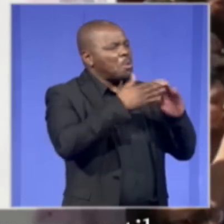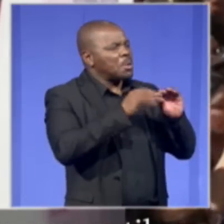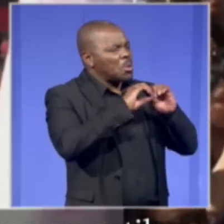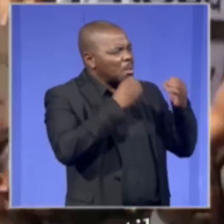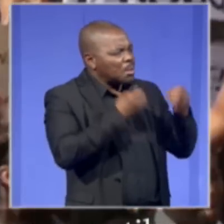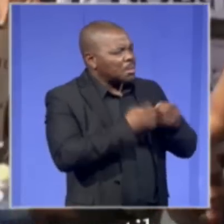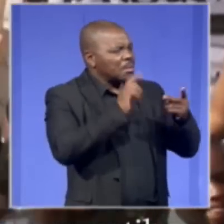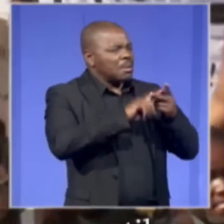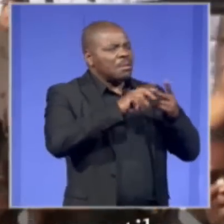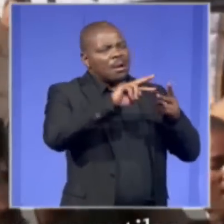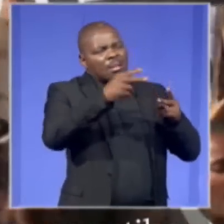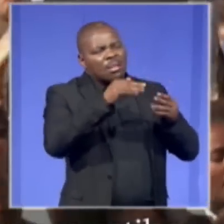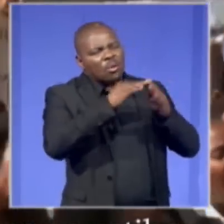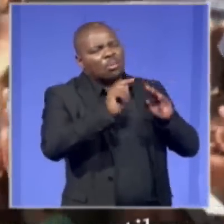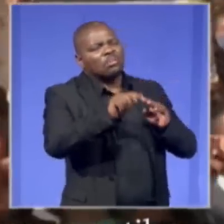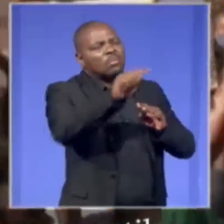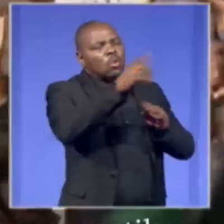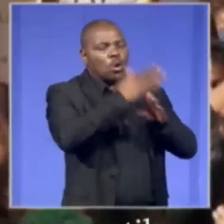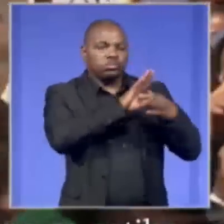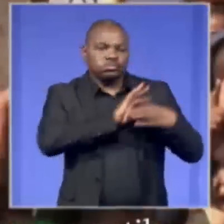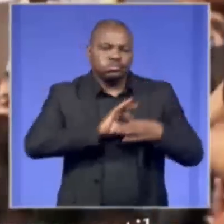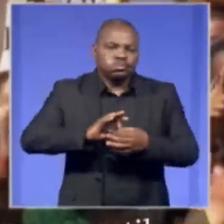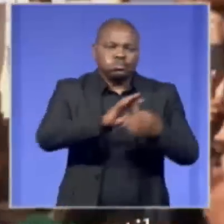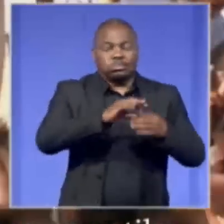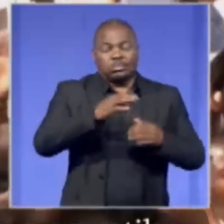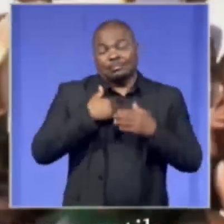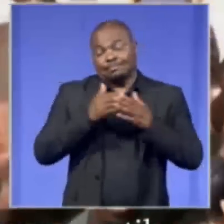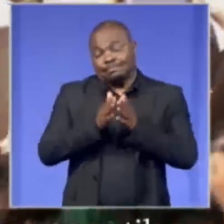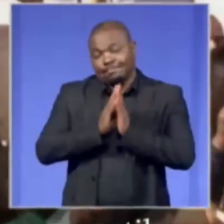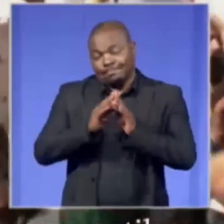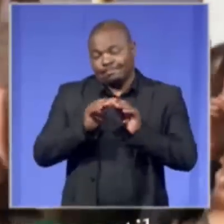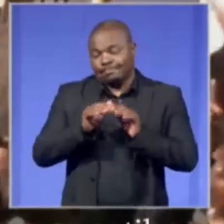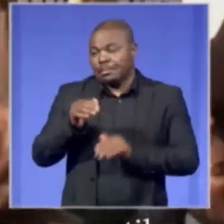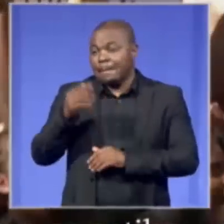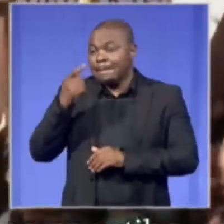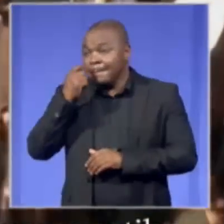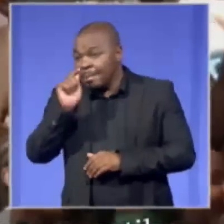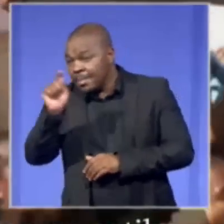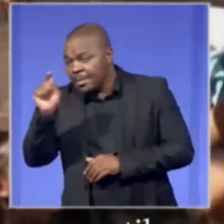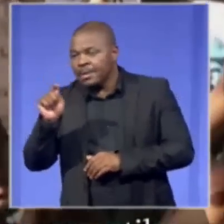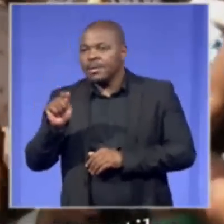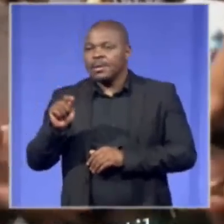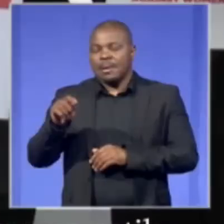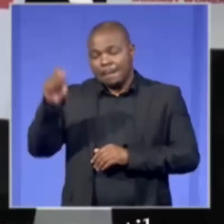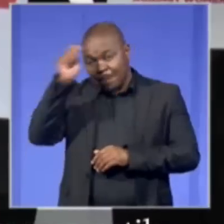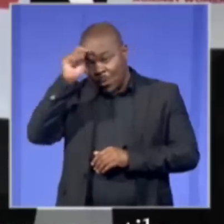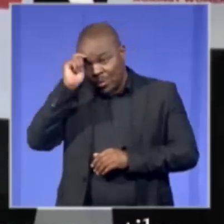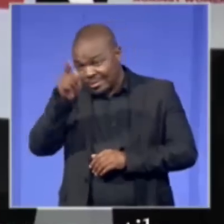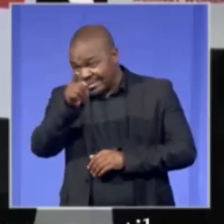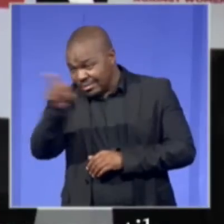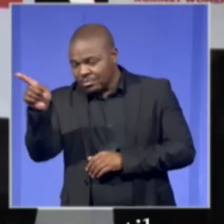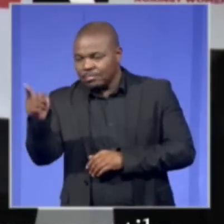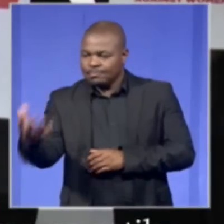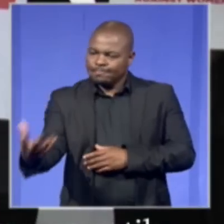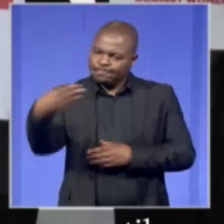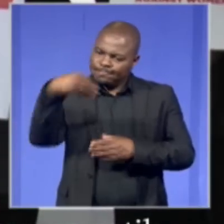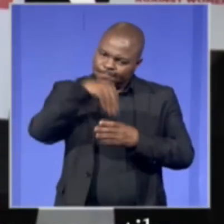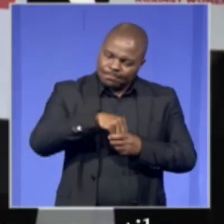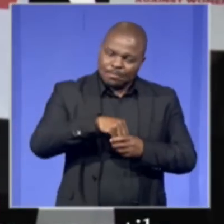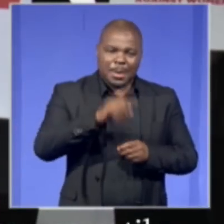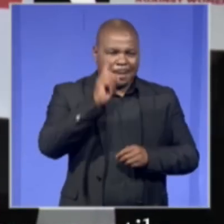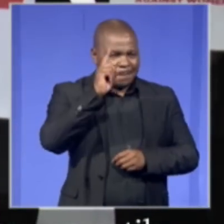our society, we continue to call upon men and boys to stand at the forefront of